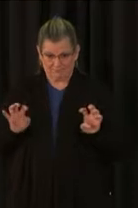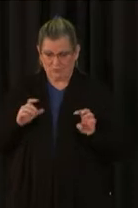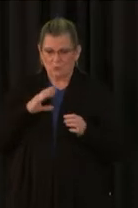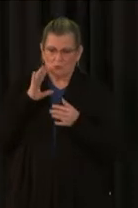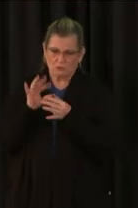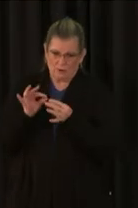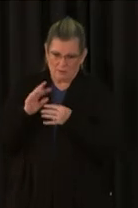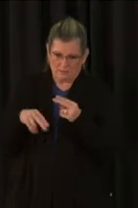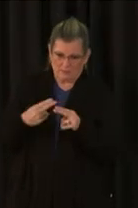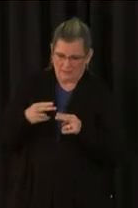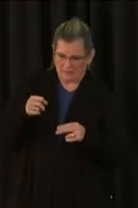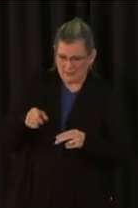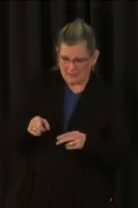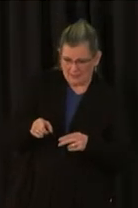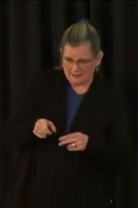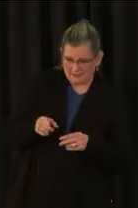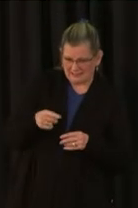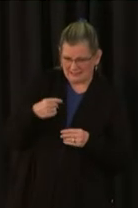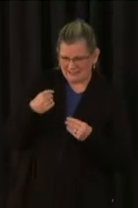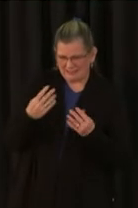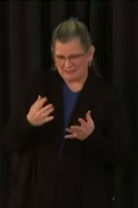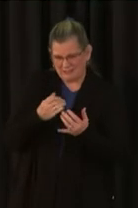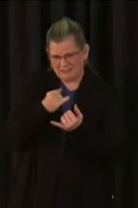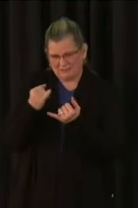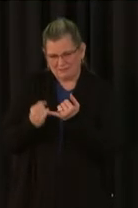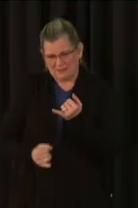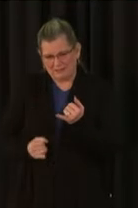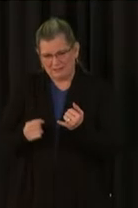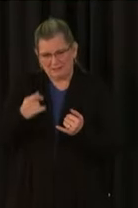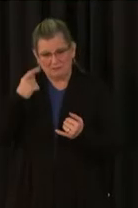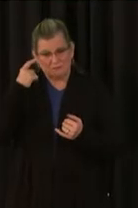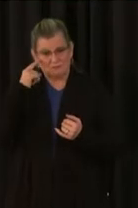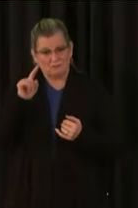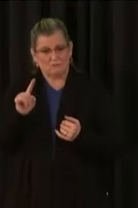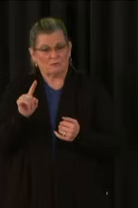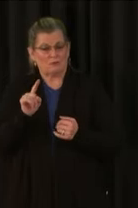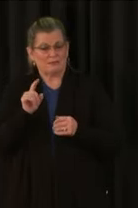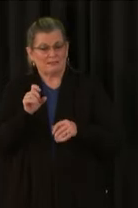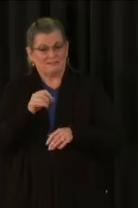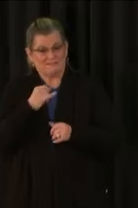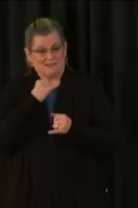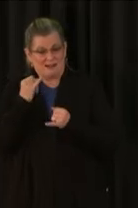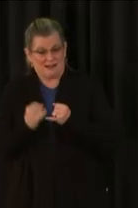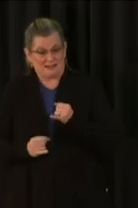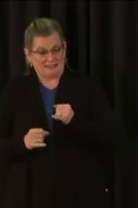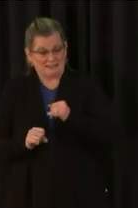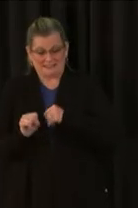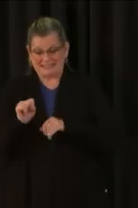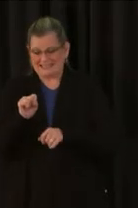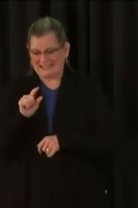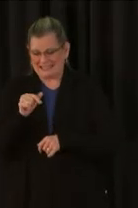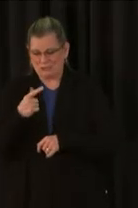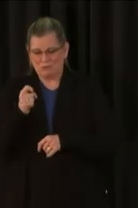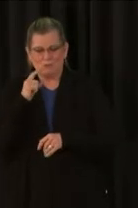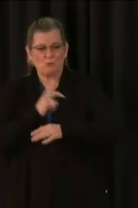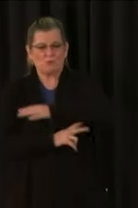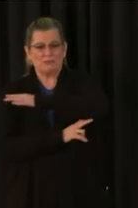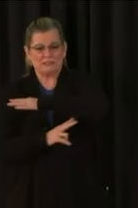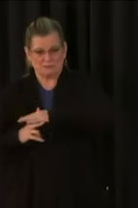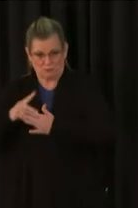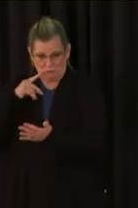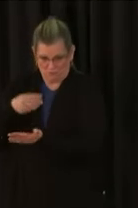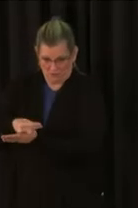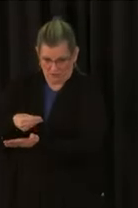the final stage of the Bridge Fund, which is in the entertainment program. So I want to talk to you a little bit about, obviously,